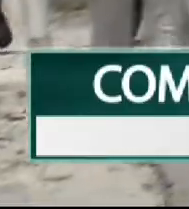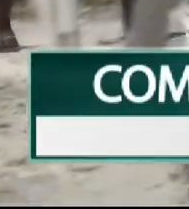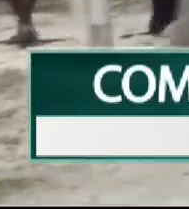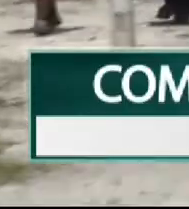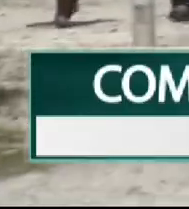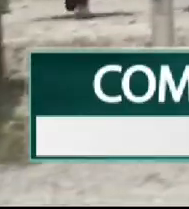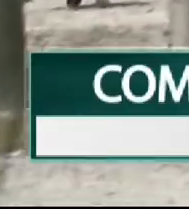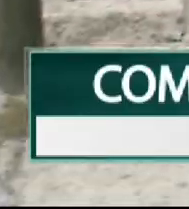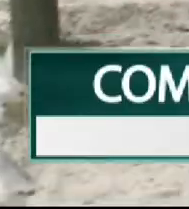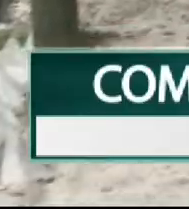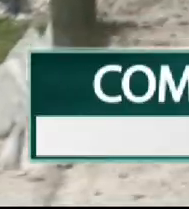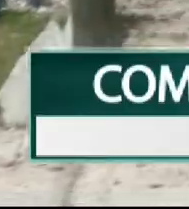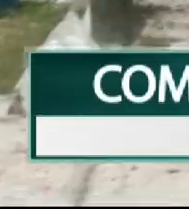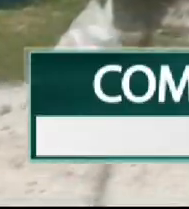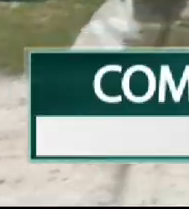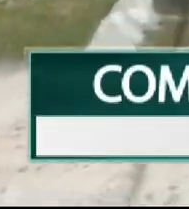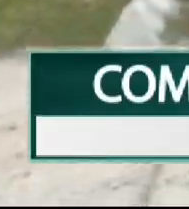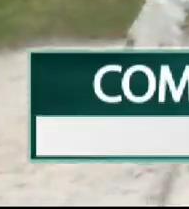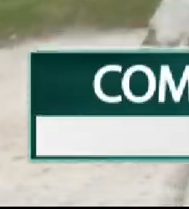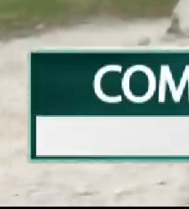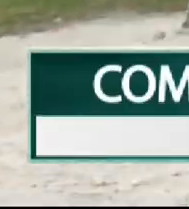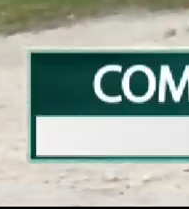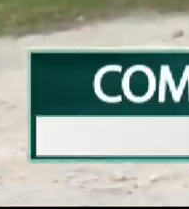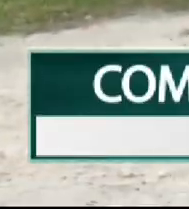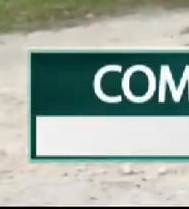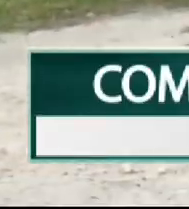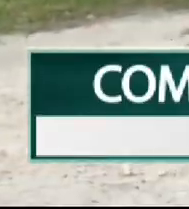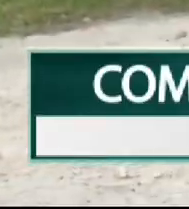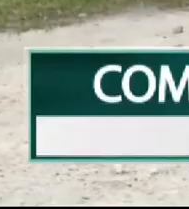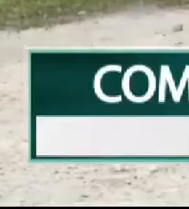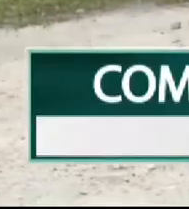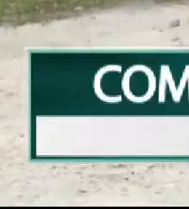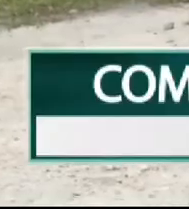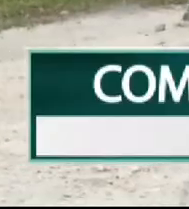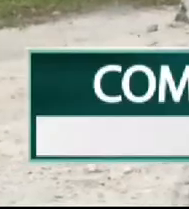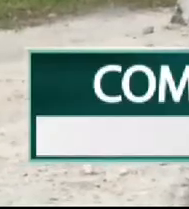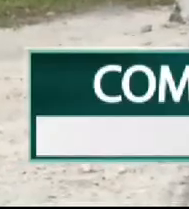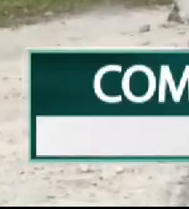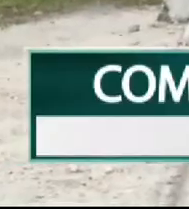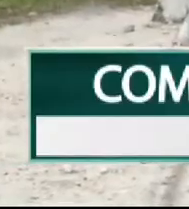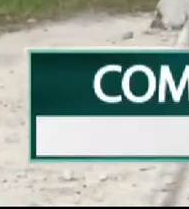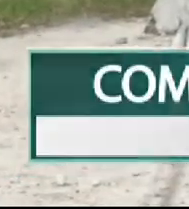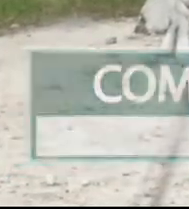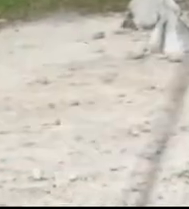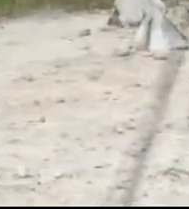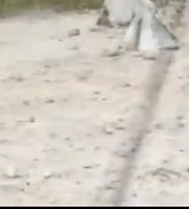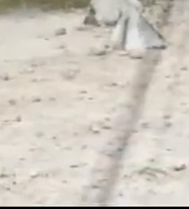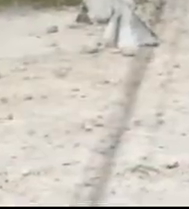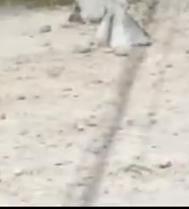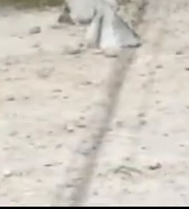And the next step in the fight against crime, thanks to Urban Renewal. You're watching the Bahamas Tonight.